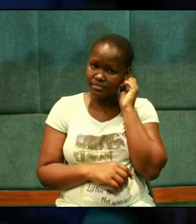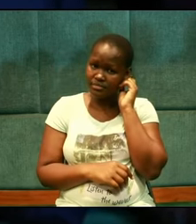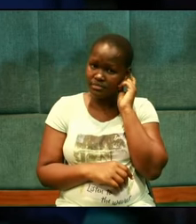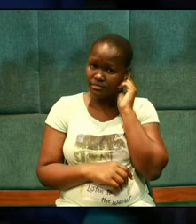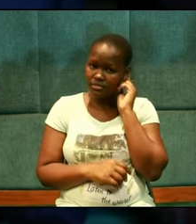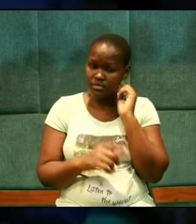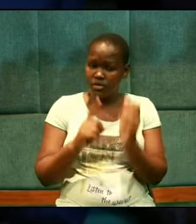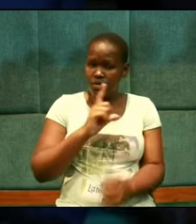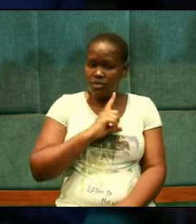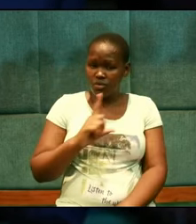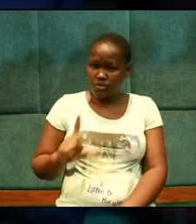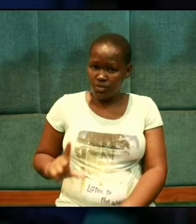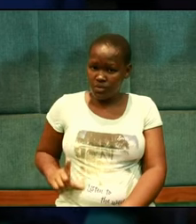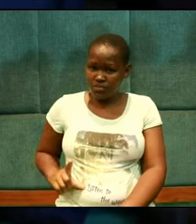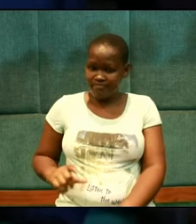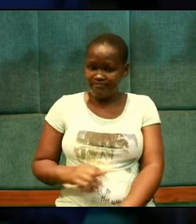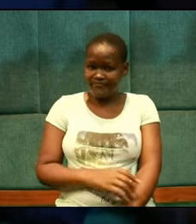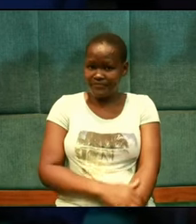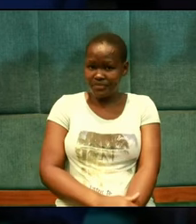Lord,